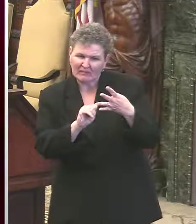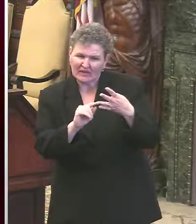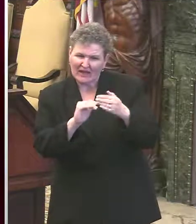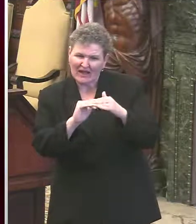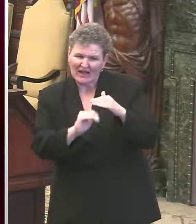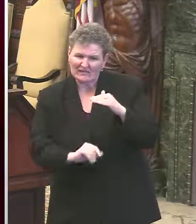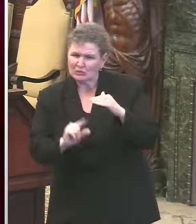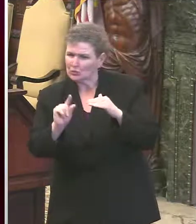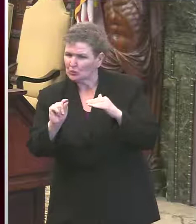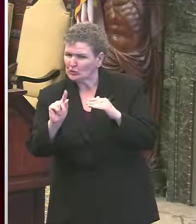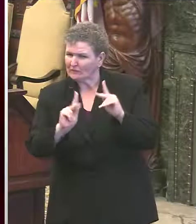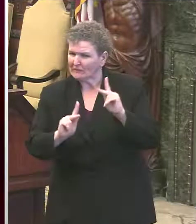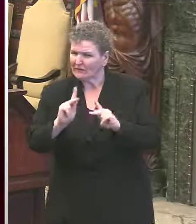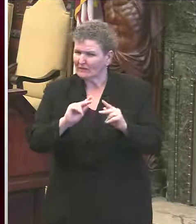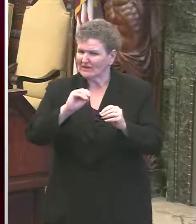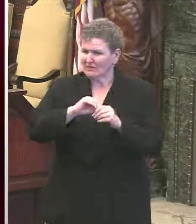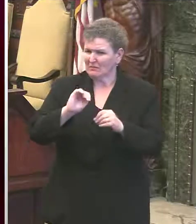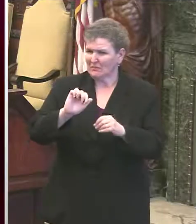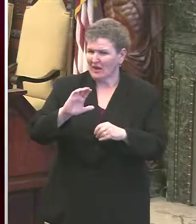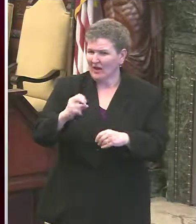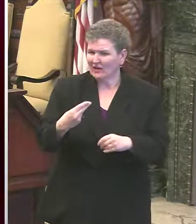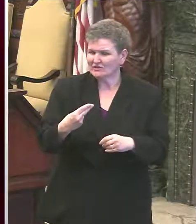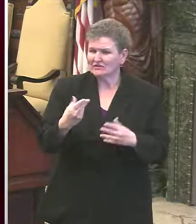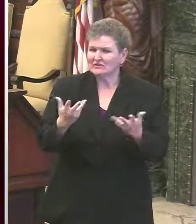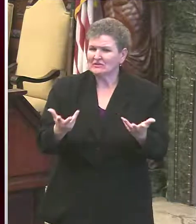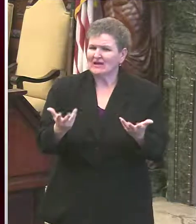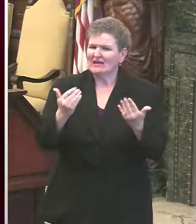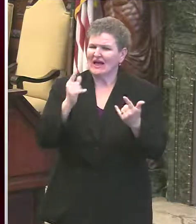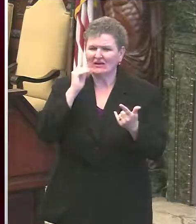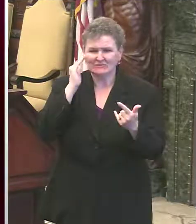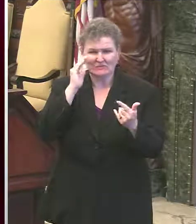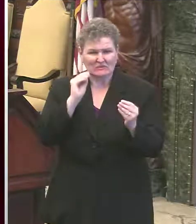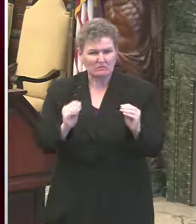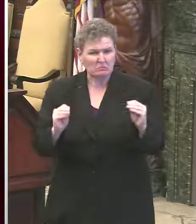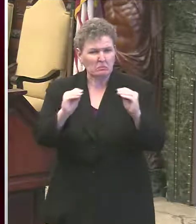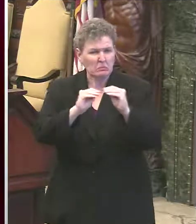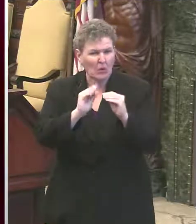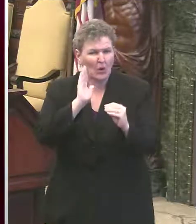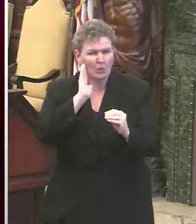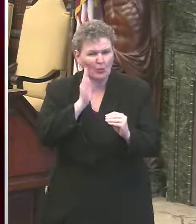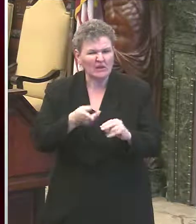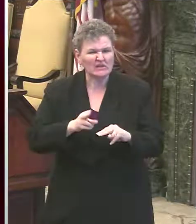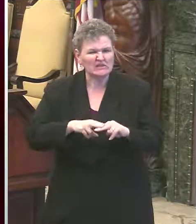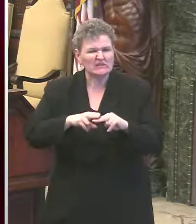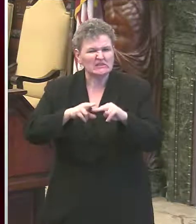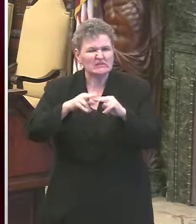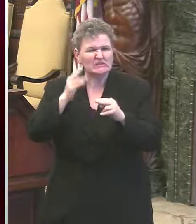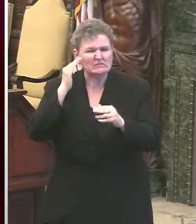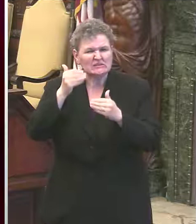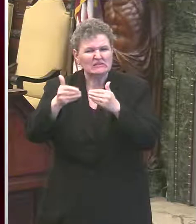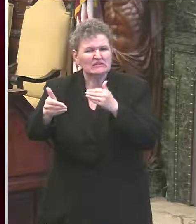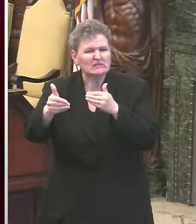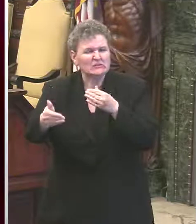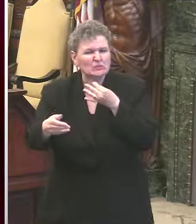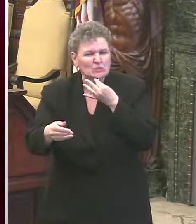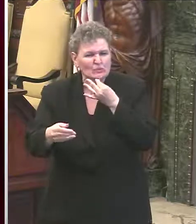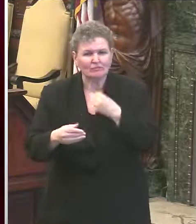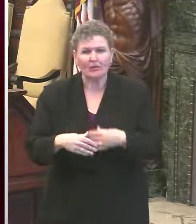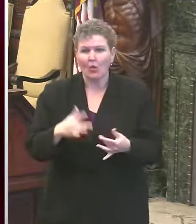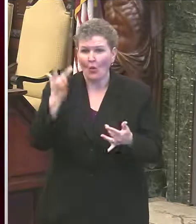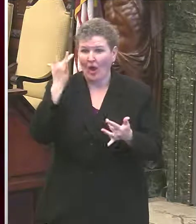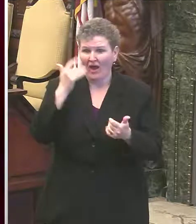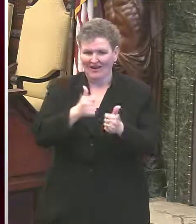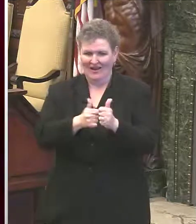now in March so far, but we expect more because there's often delayed reporting on deaths. We do expect, because of the lag in